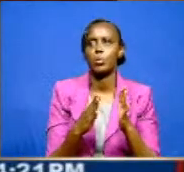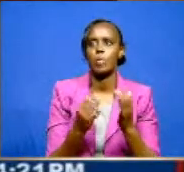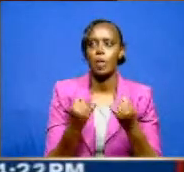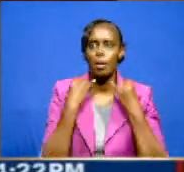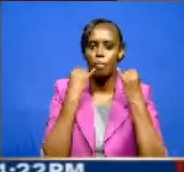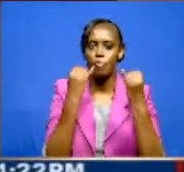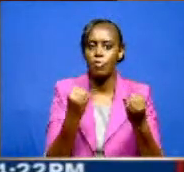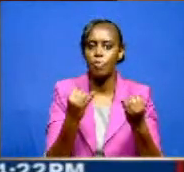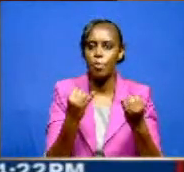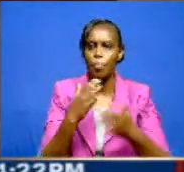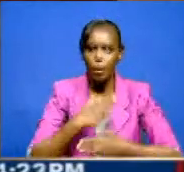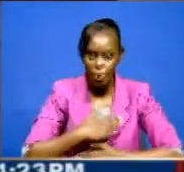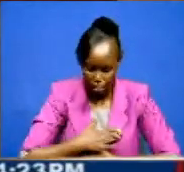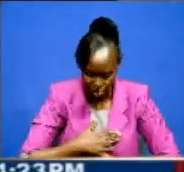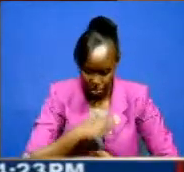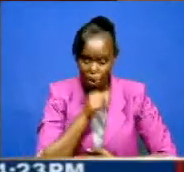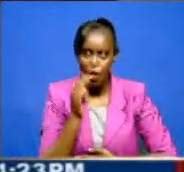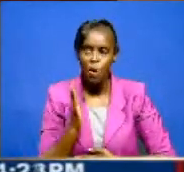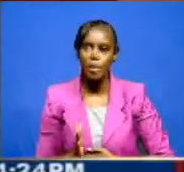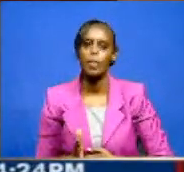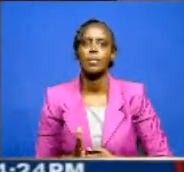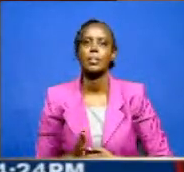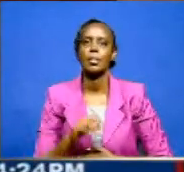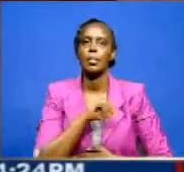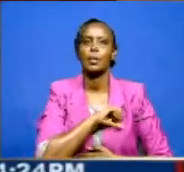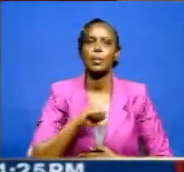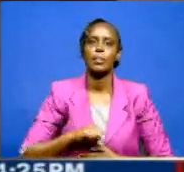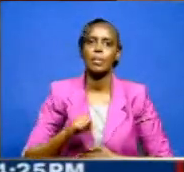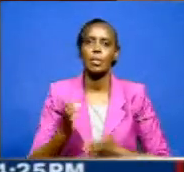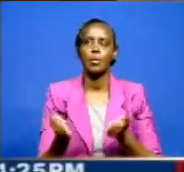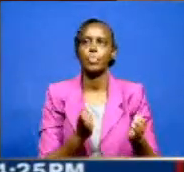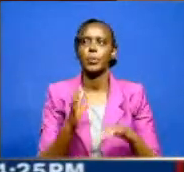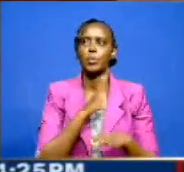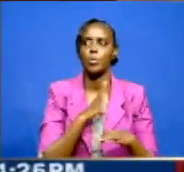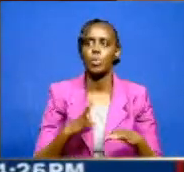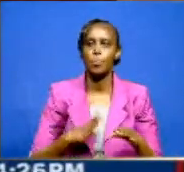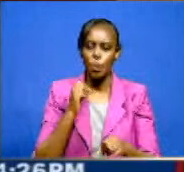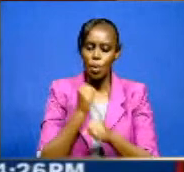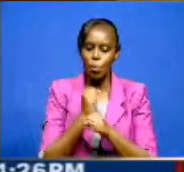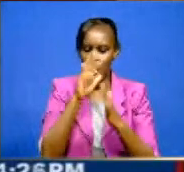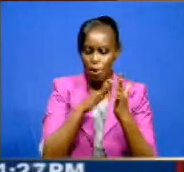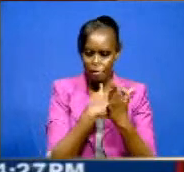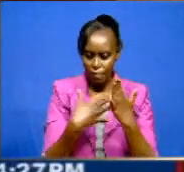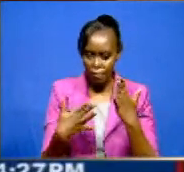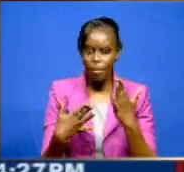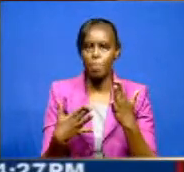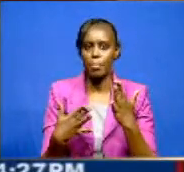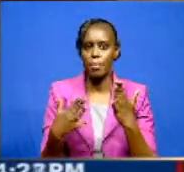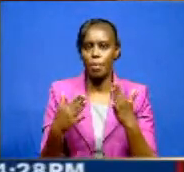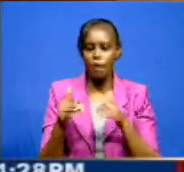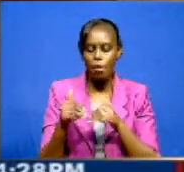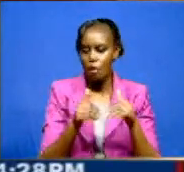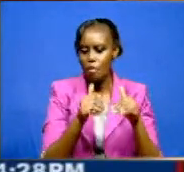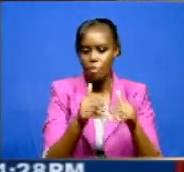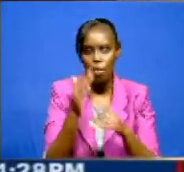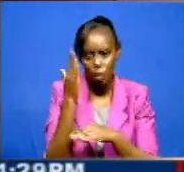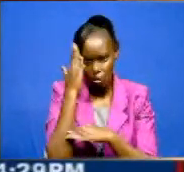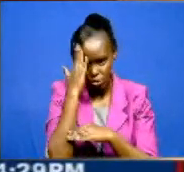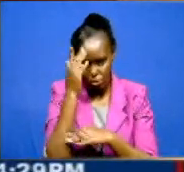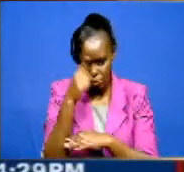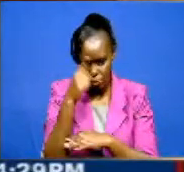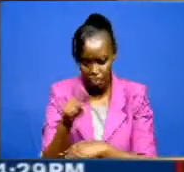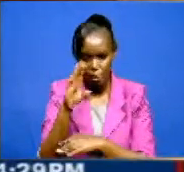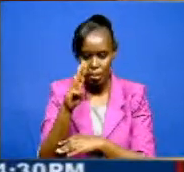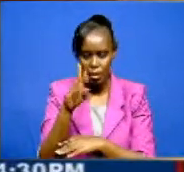inform honorable senators that the Senate Business Committee is working on a framework for fast-tracking consideration and passage of